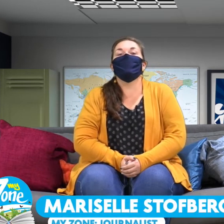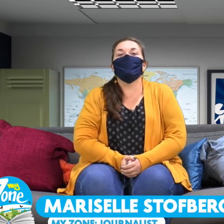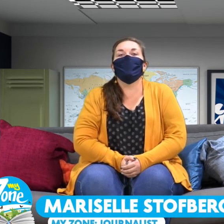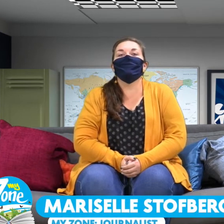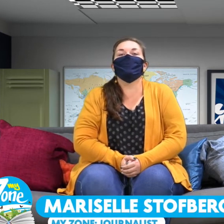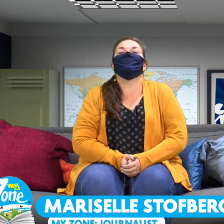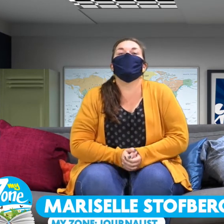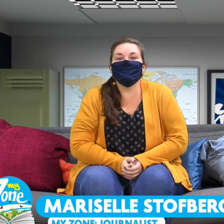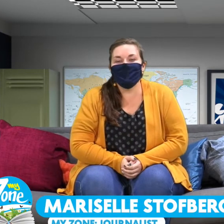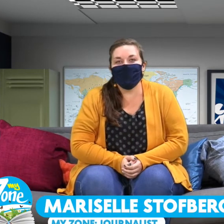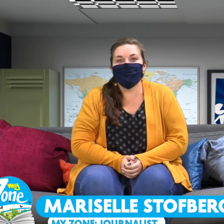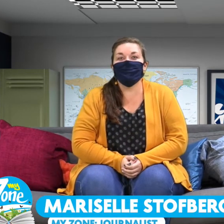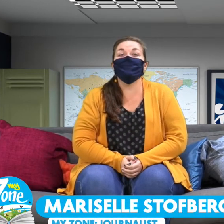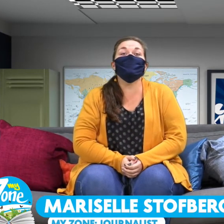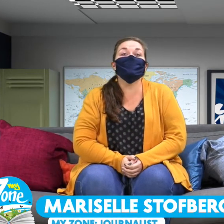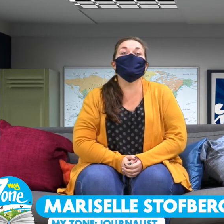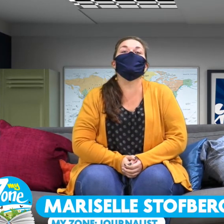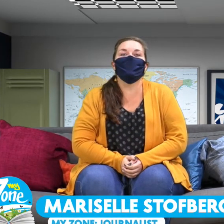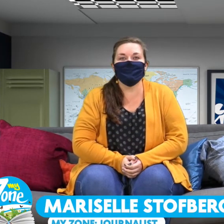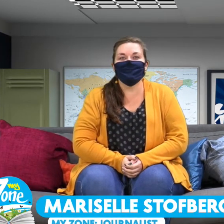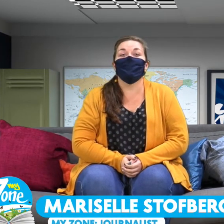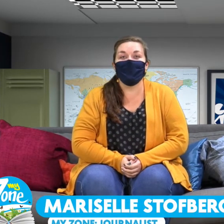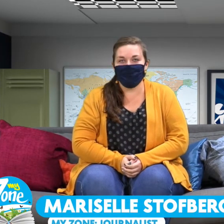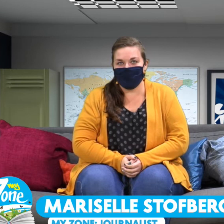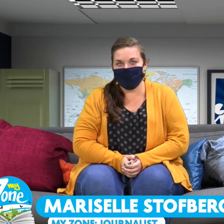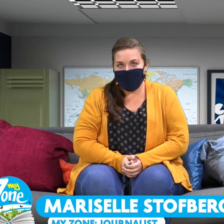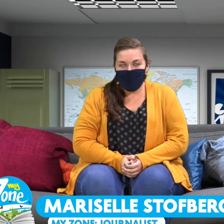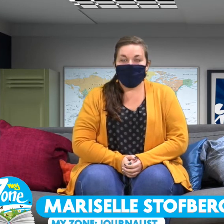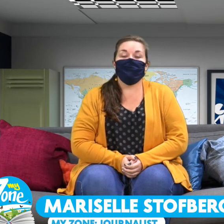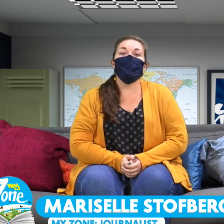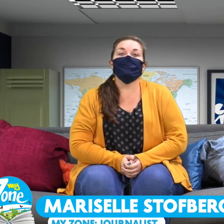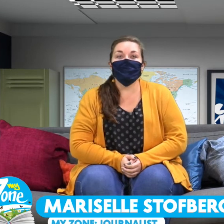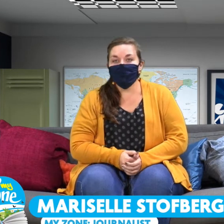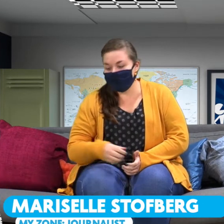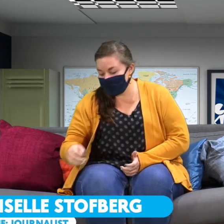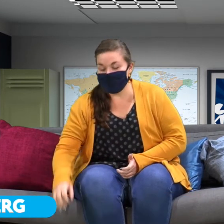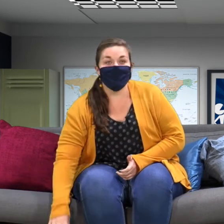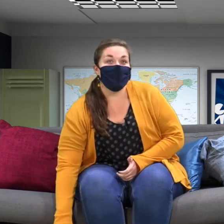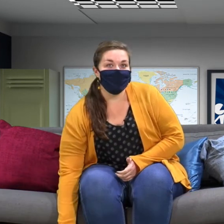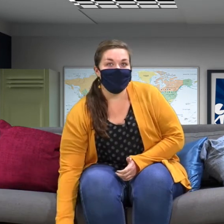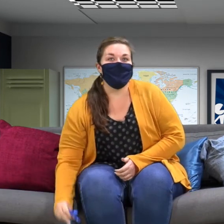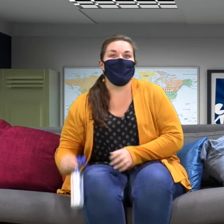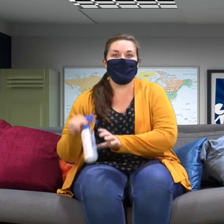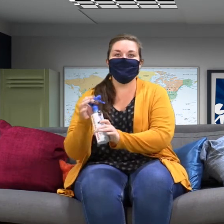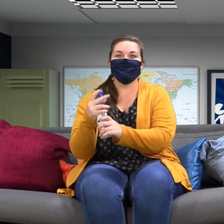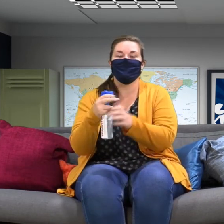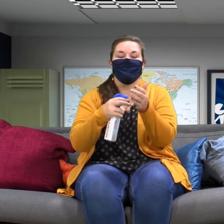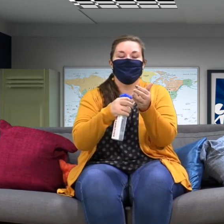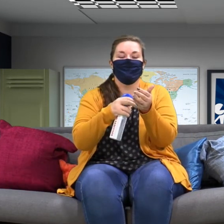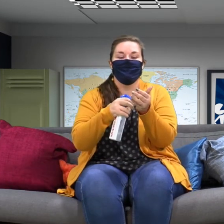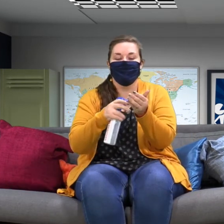and today we have an exciting lineup of teachers and lessons ready for you. But before we start, first let's sanitize our